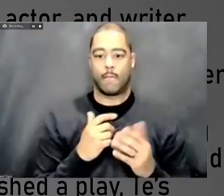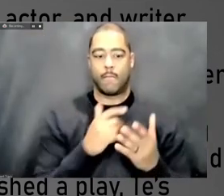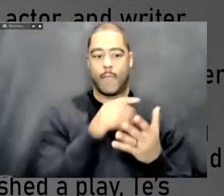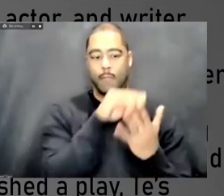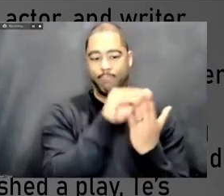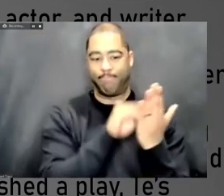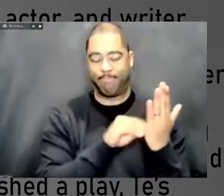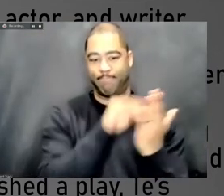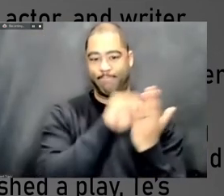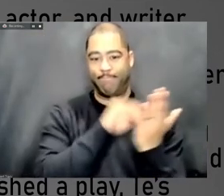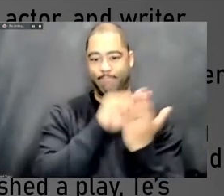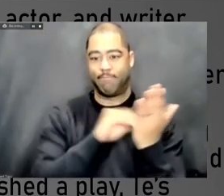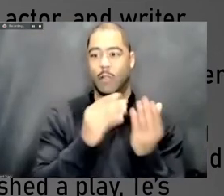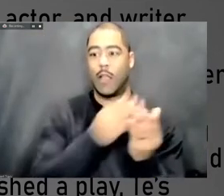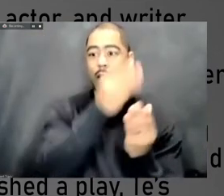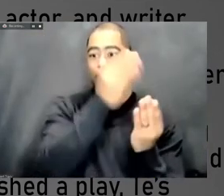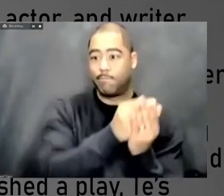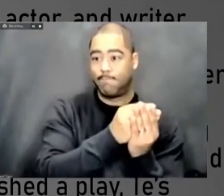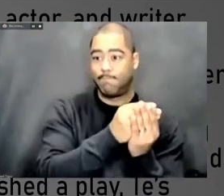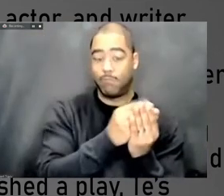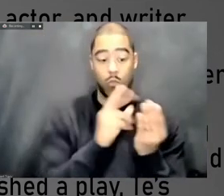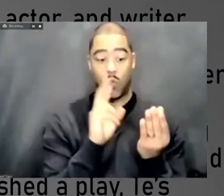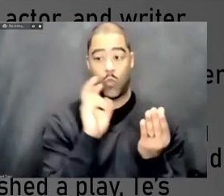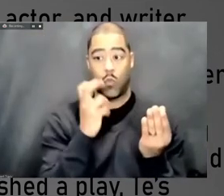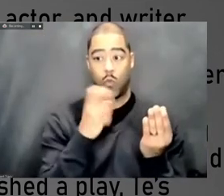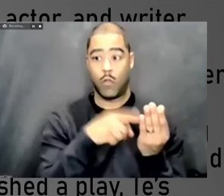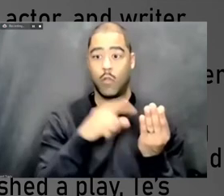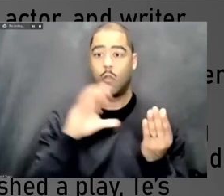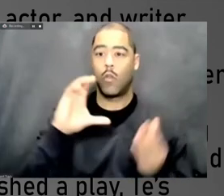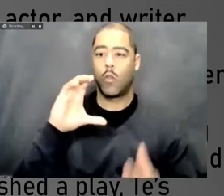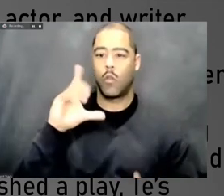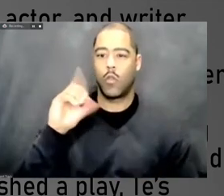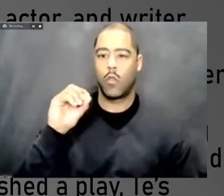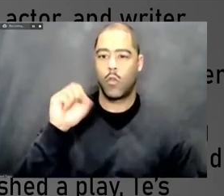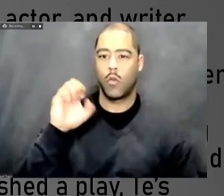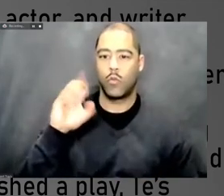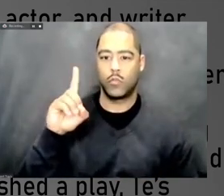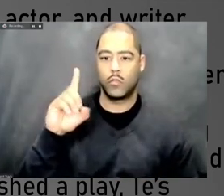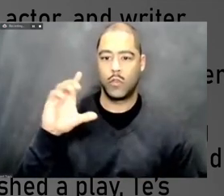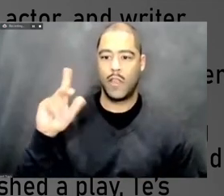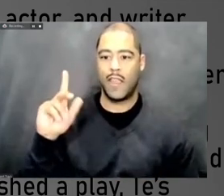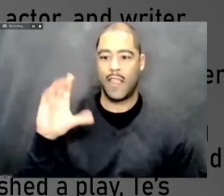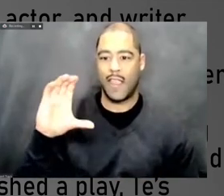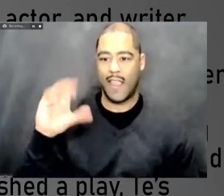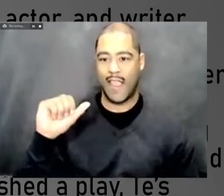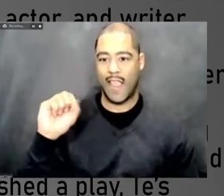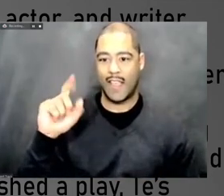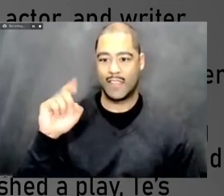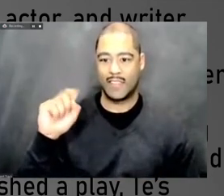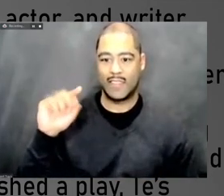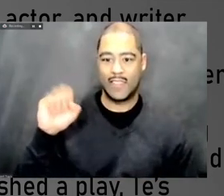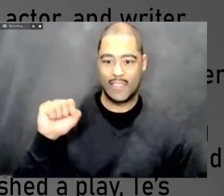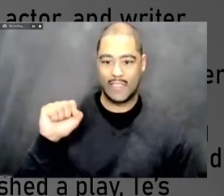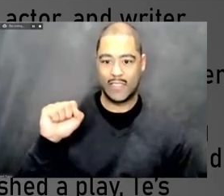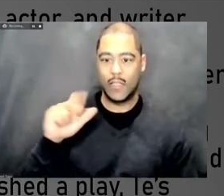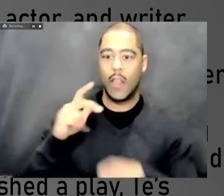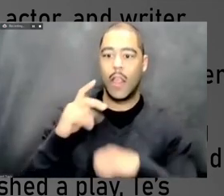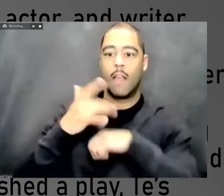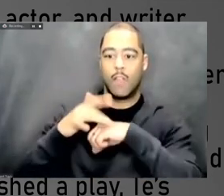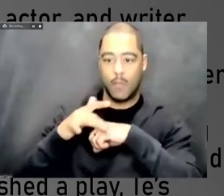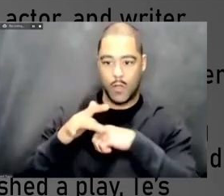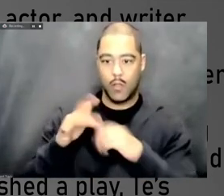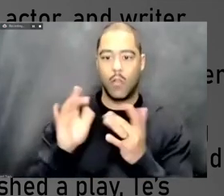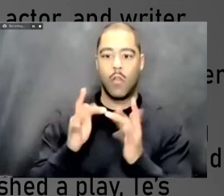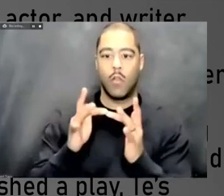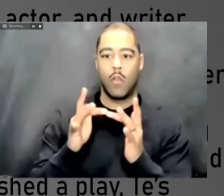and online February 21st, so make sure you look for it and get yourself a copy. Please welcome to the